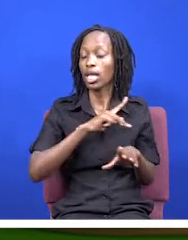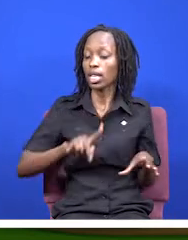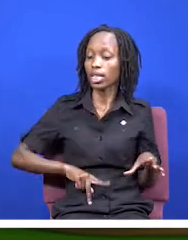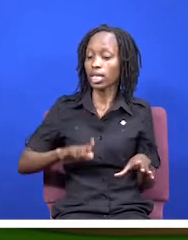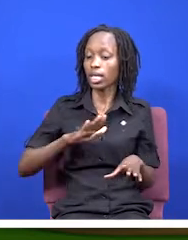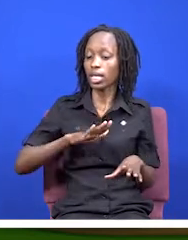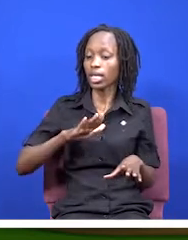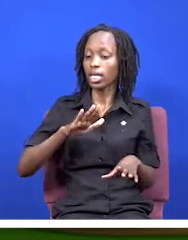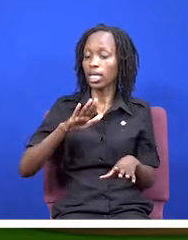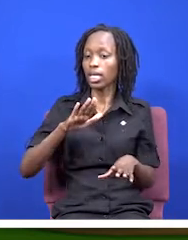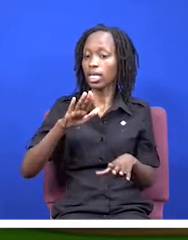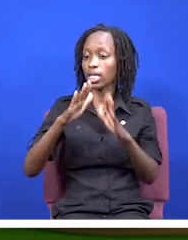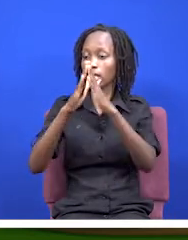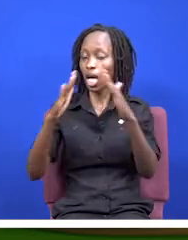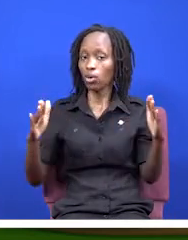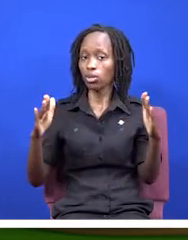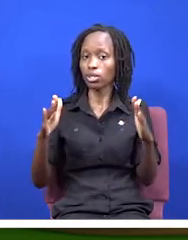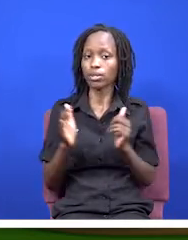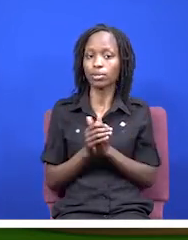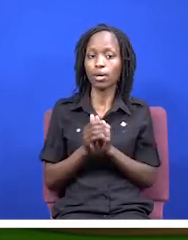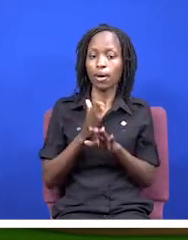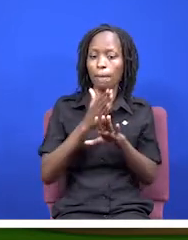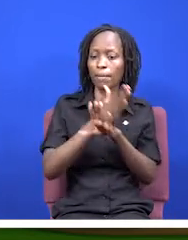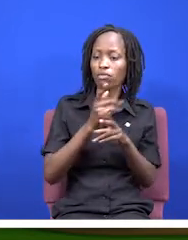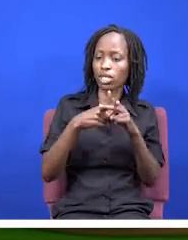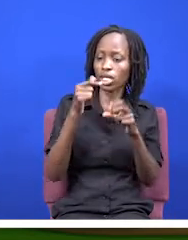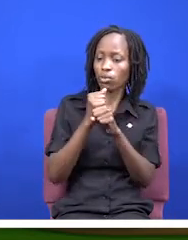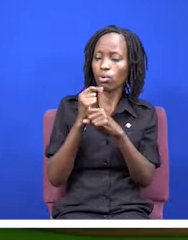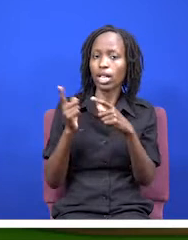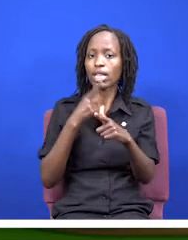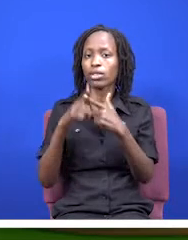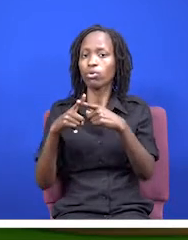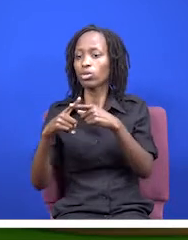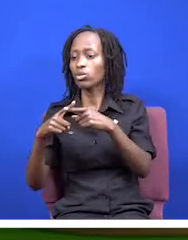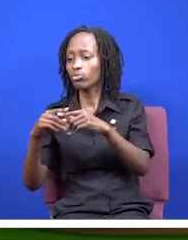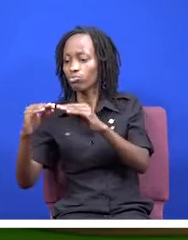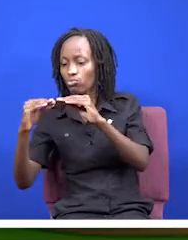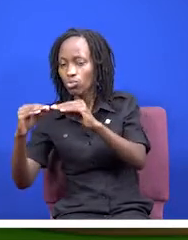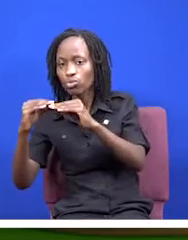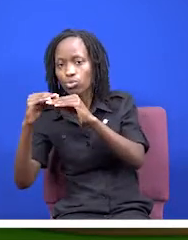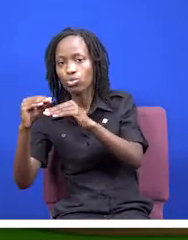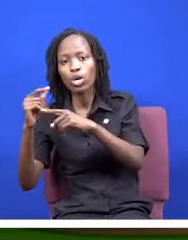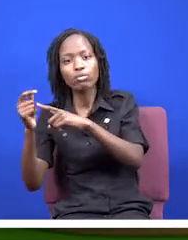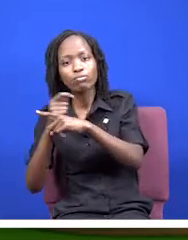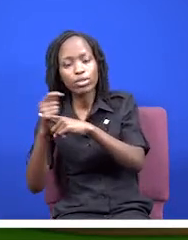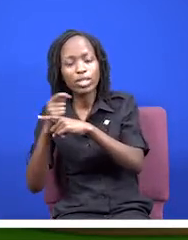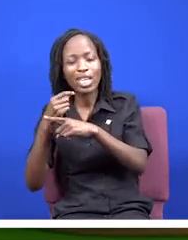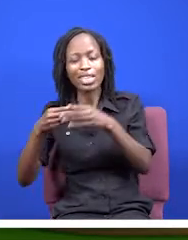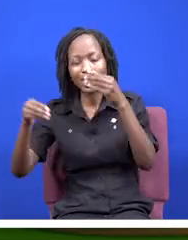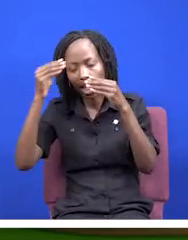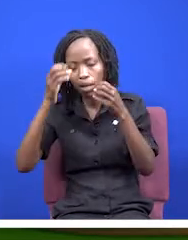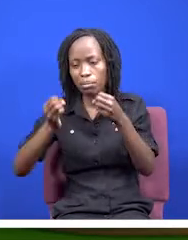in the palace. But before they went to work in the palace, they were supposed to be trained to go through learning. And they learned many